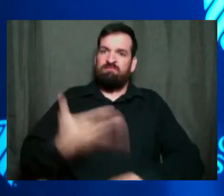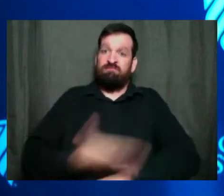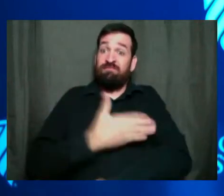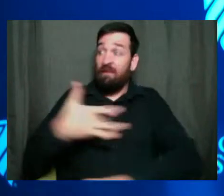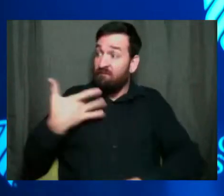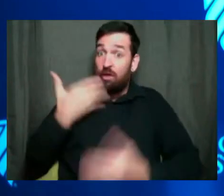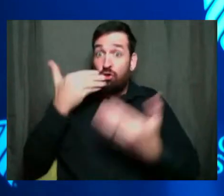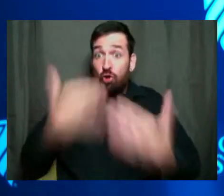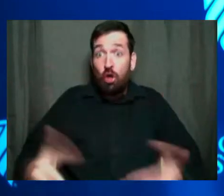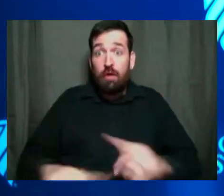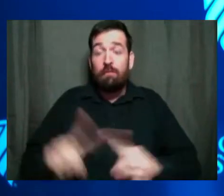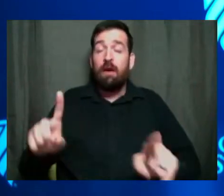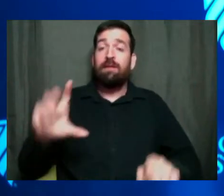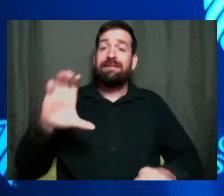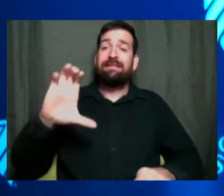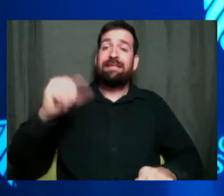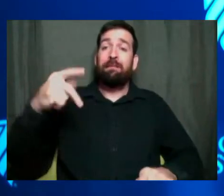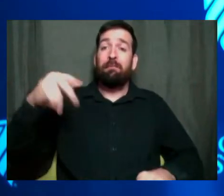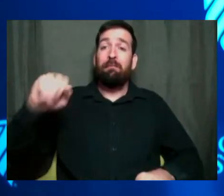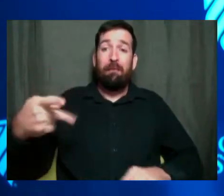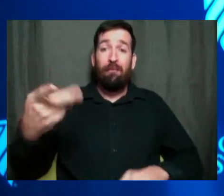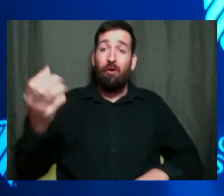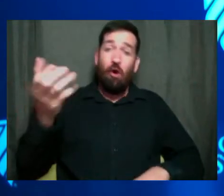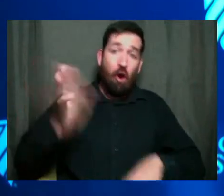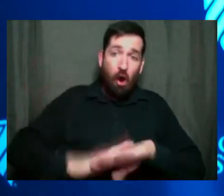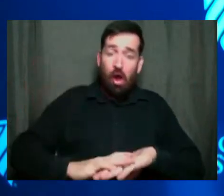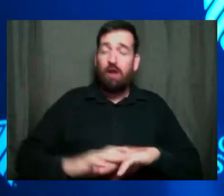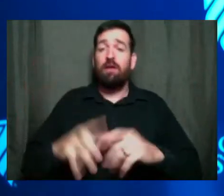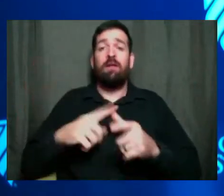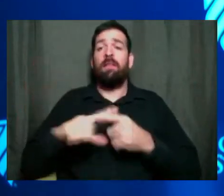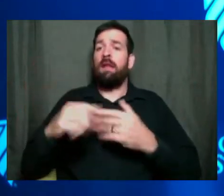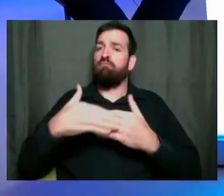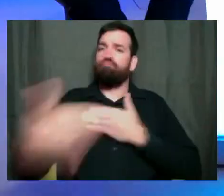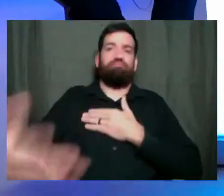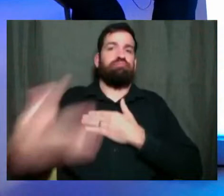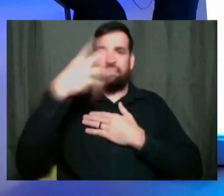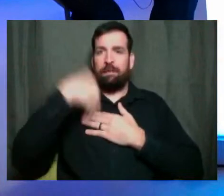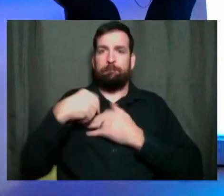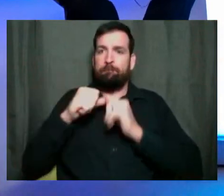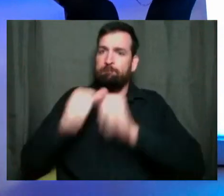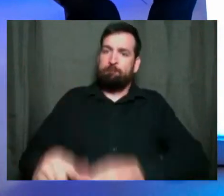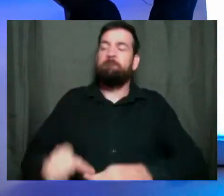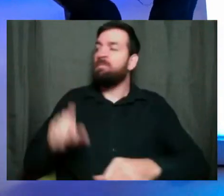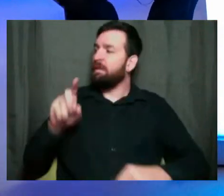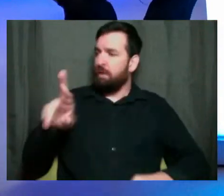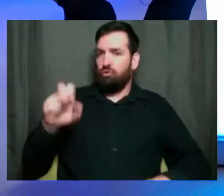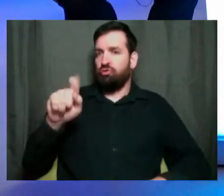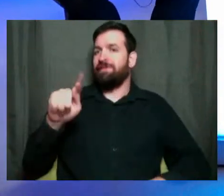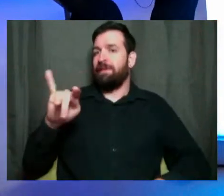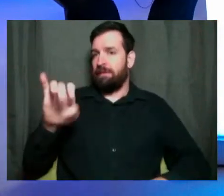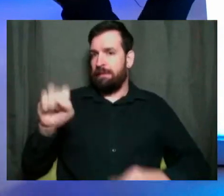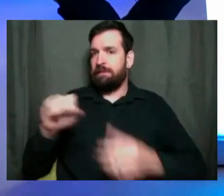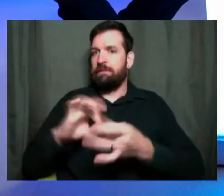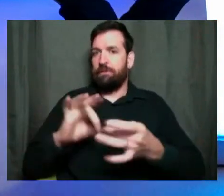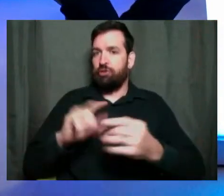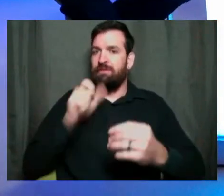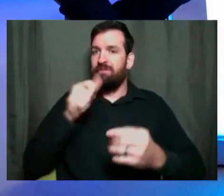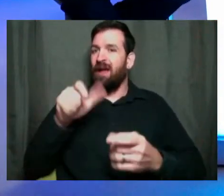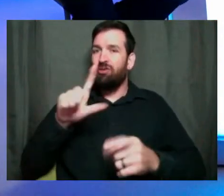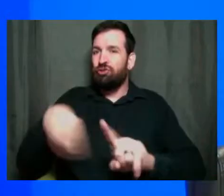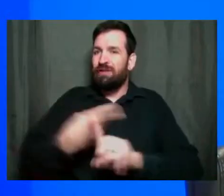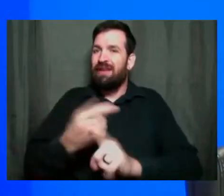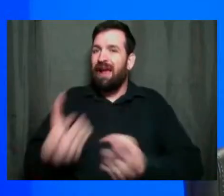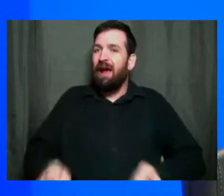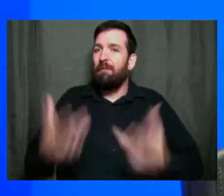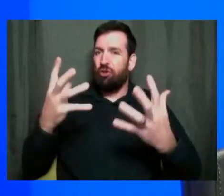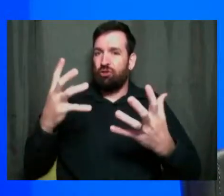my CPAP on right at the beginning last night and I slept all the way through. It's fantastic. Just like Dr. Stites mentioned, it's not just your quantity, it's the quality also is a